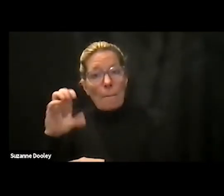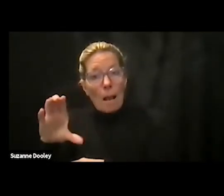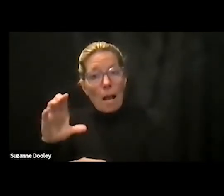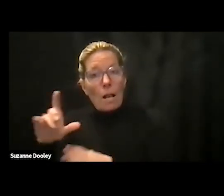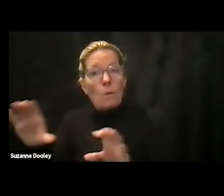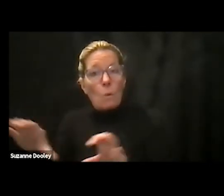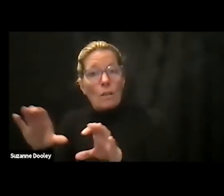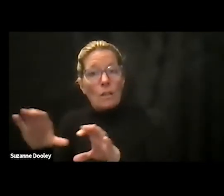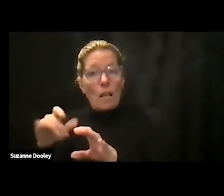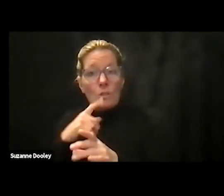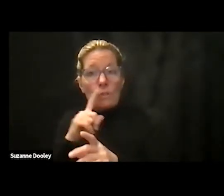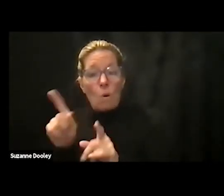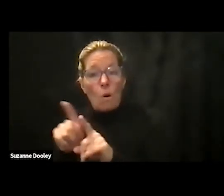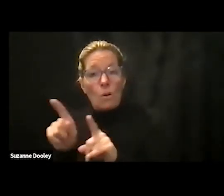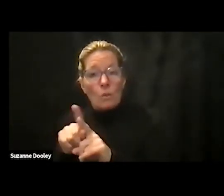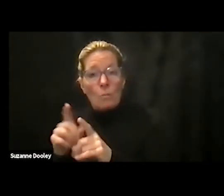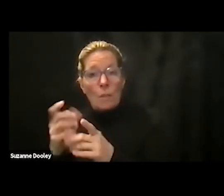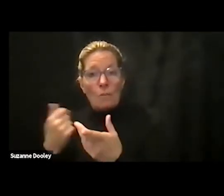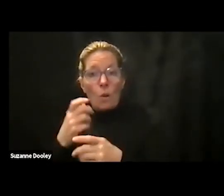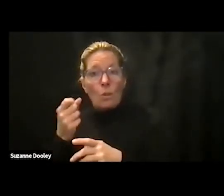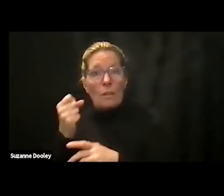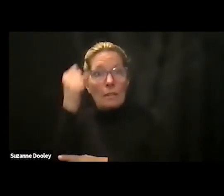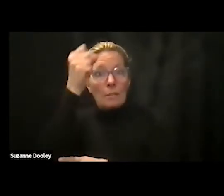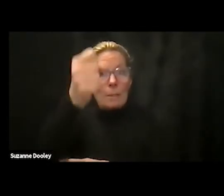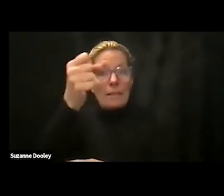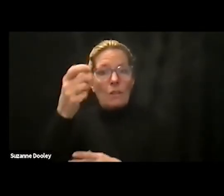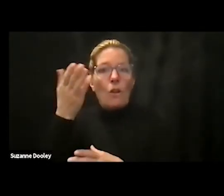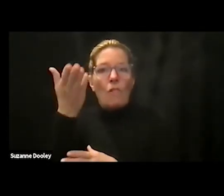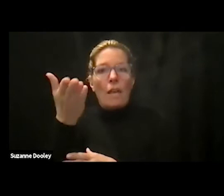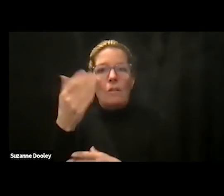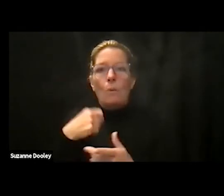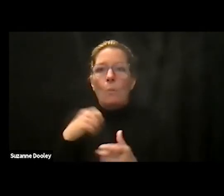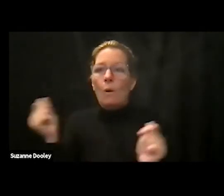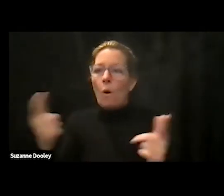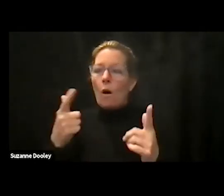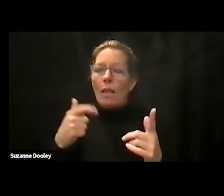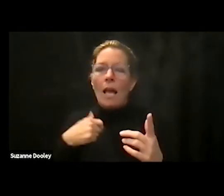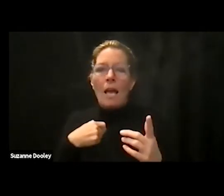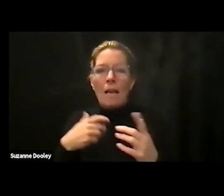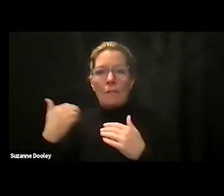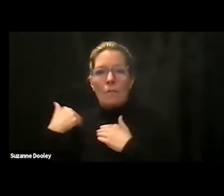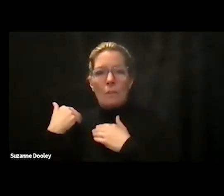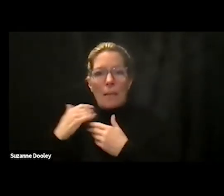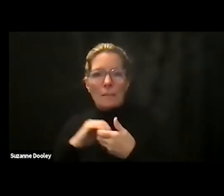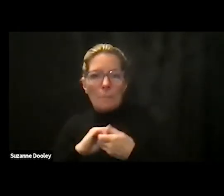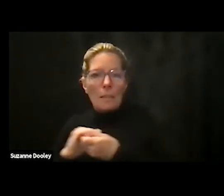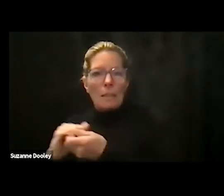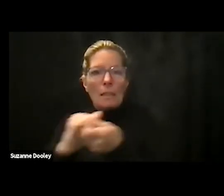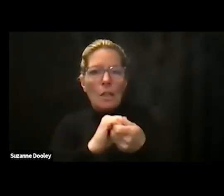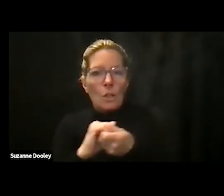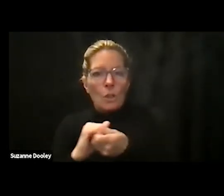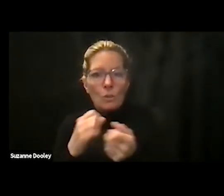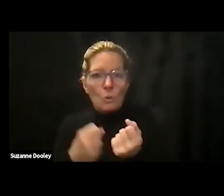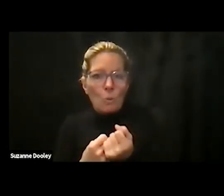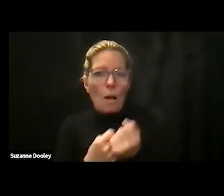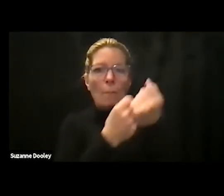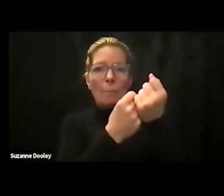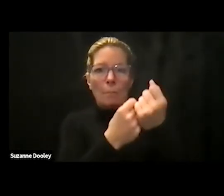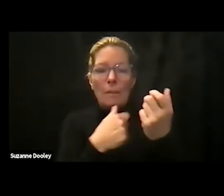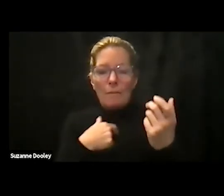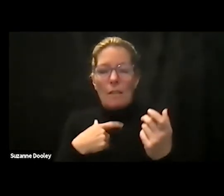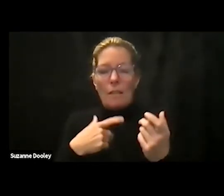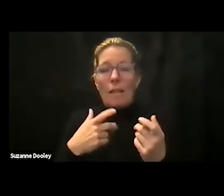played a role in getting her there. And so we all have a responsibility to uplifting Indigenous leadership, and specifically